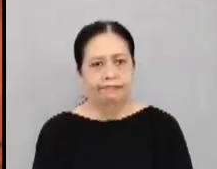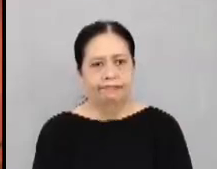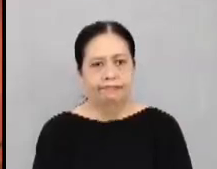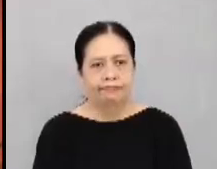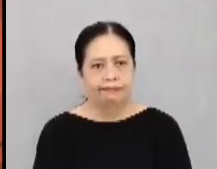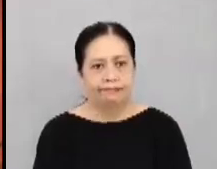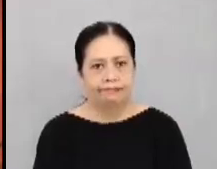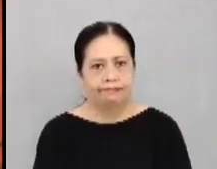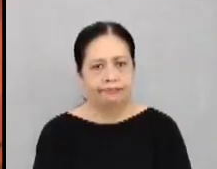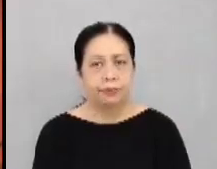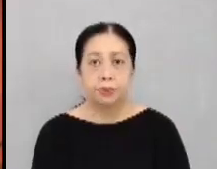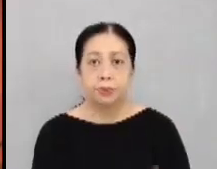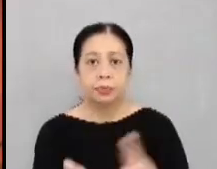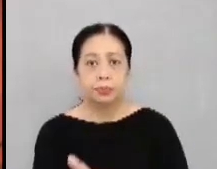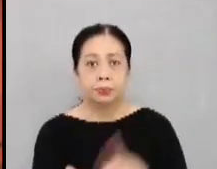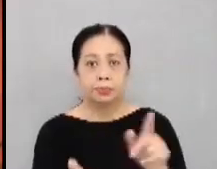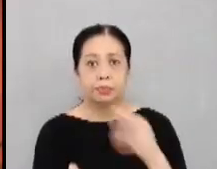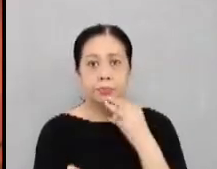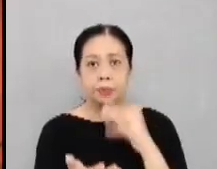foreign